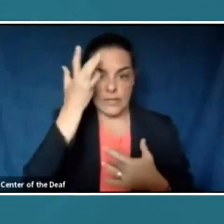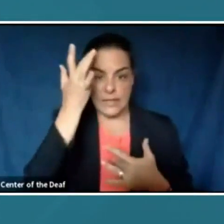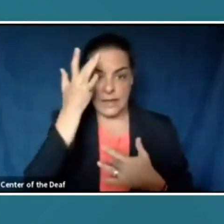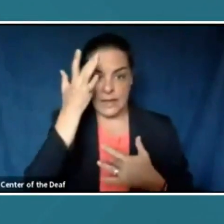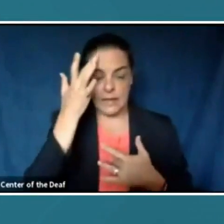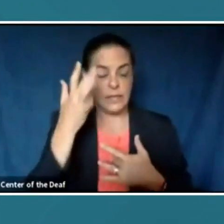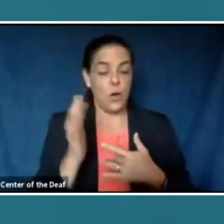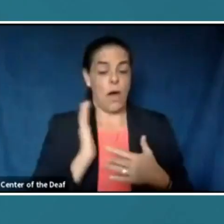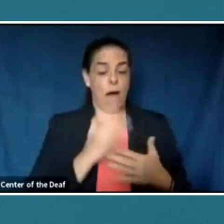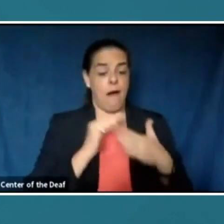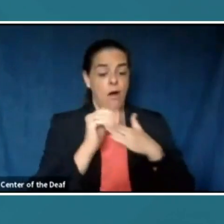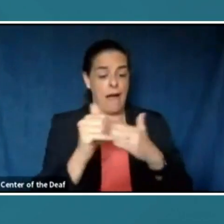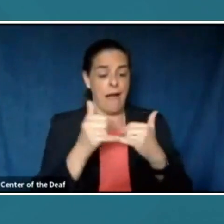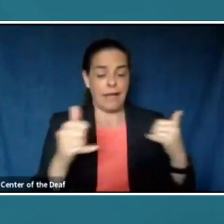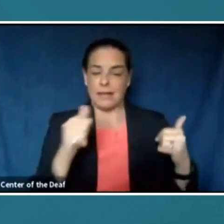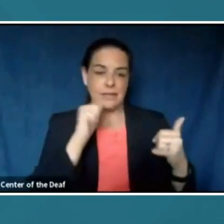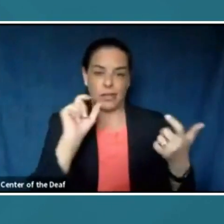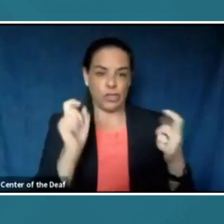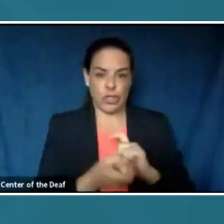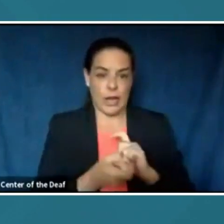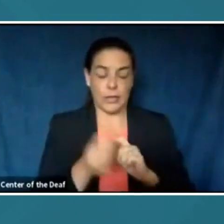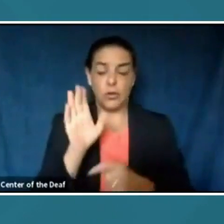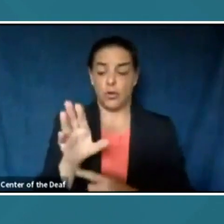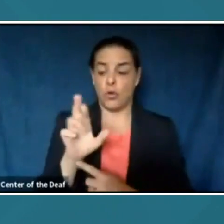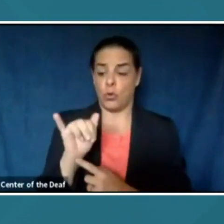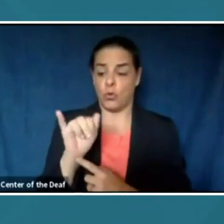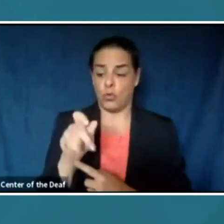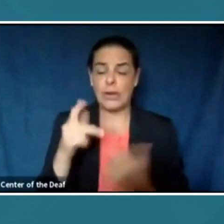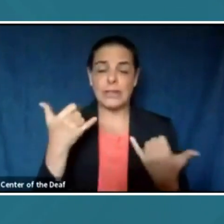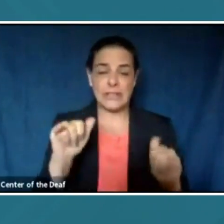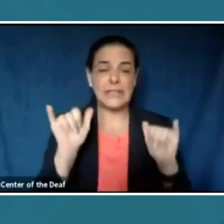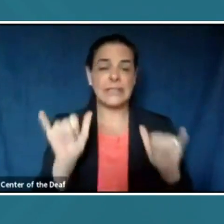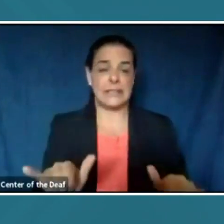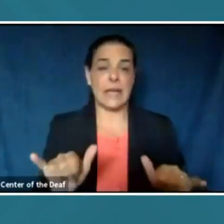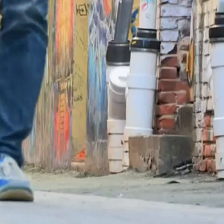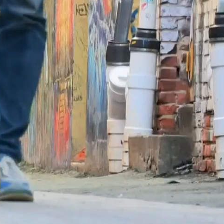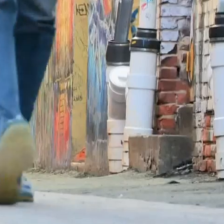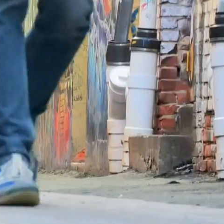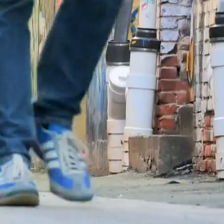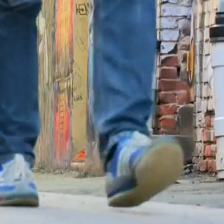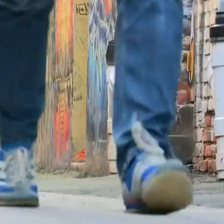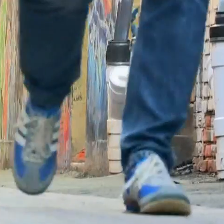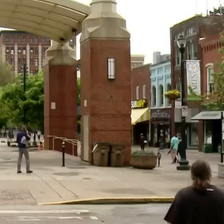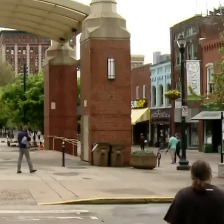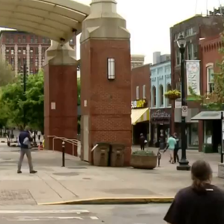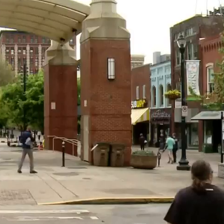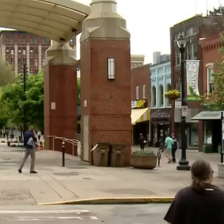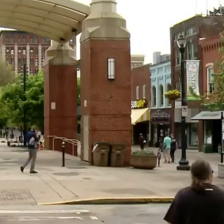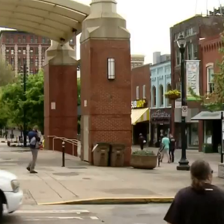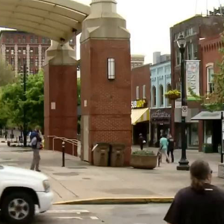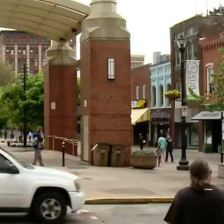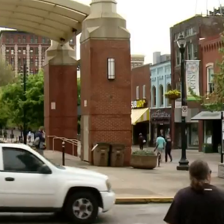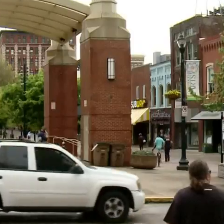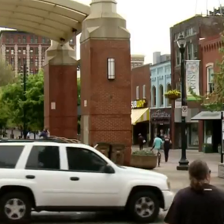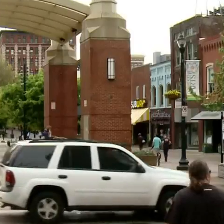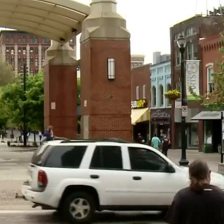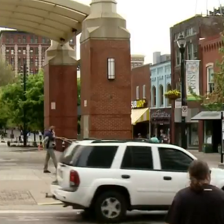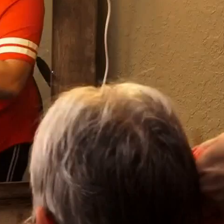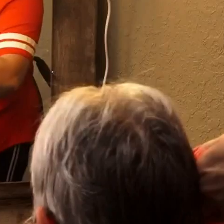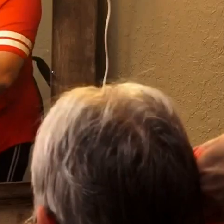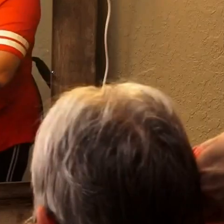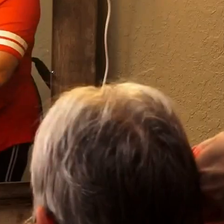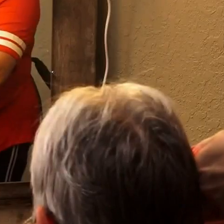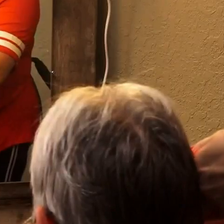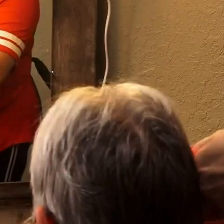about our guidance changes. Your risk is the same throughout Knox County, no matter where you live, no matter where you work, no matter where you